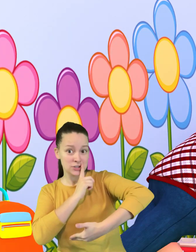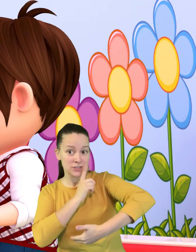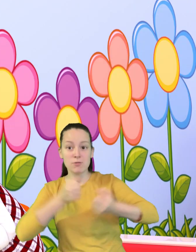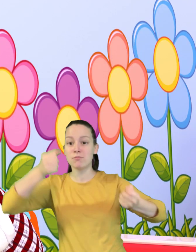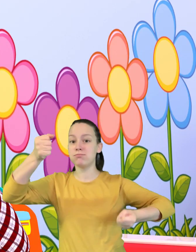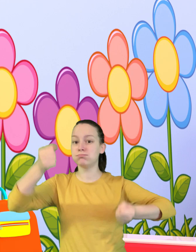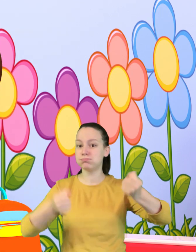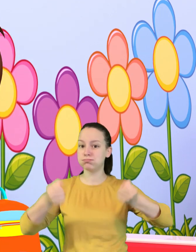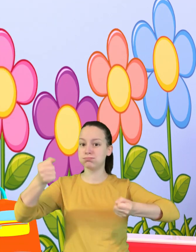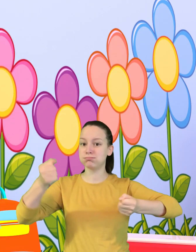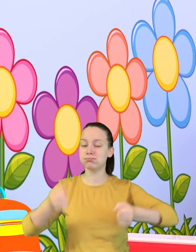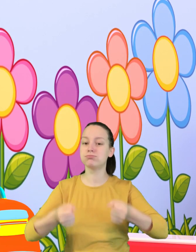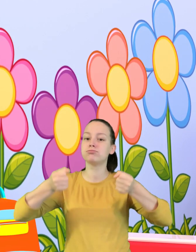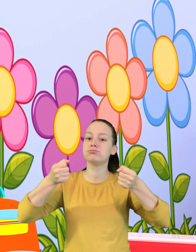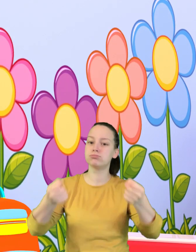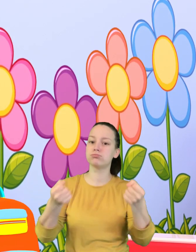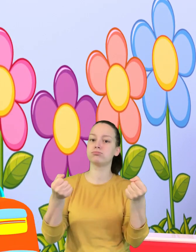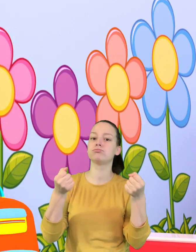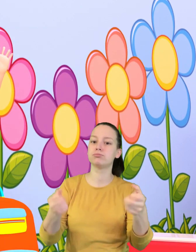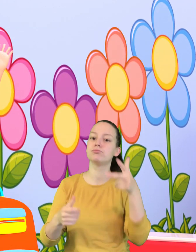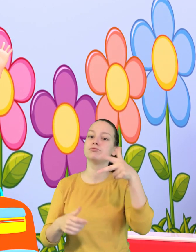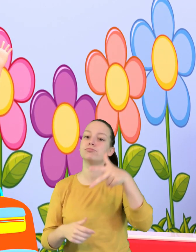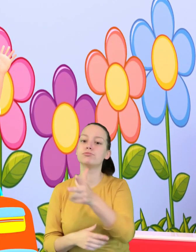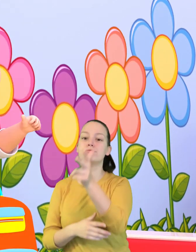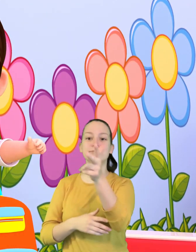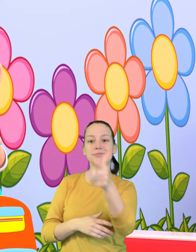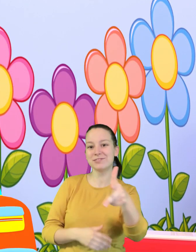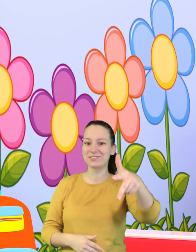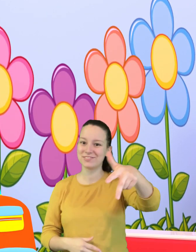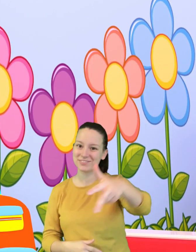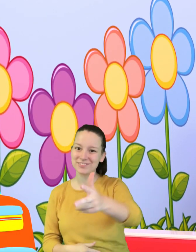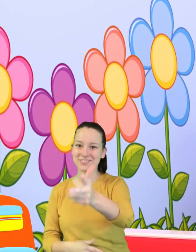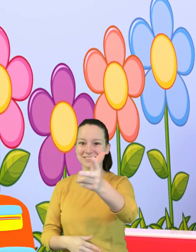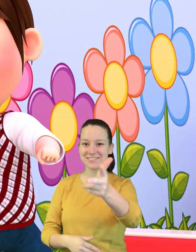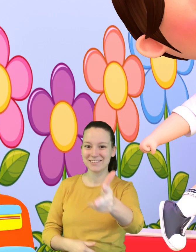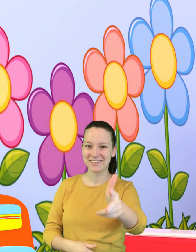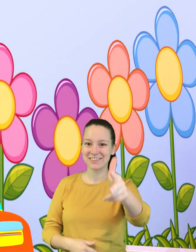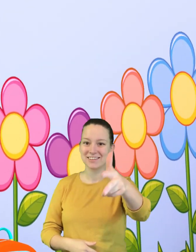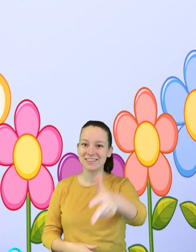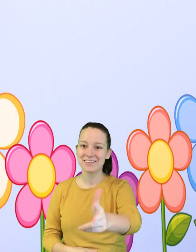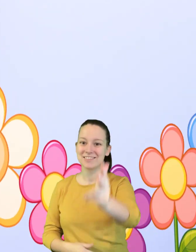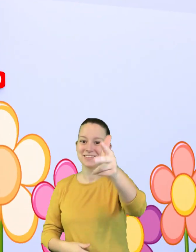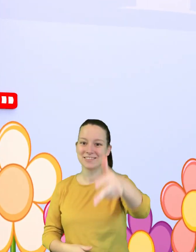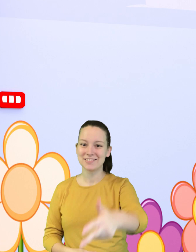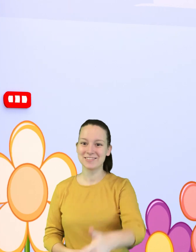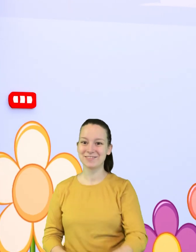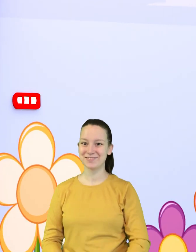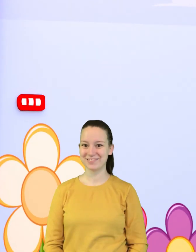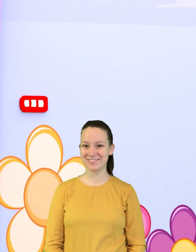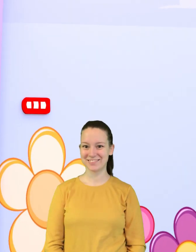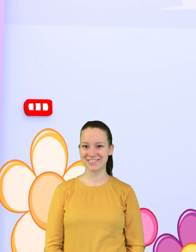wave wave wave all through the town